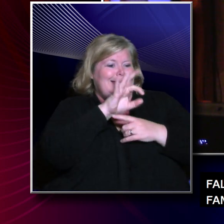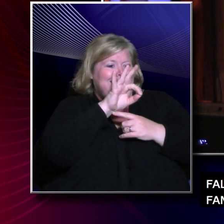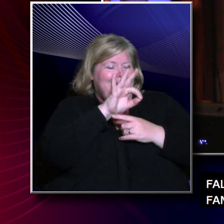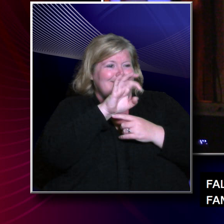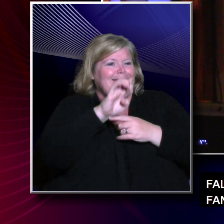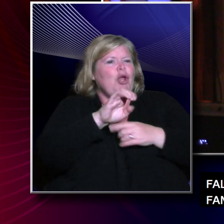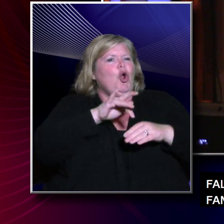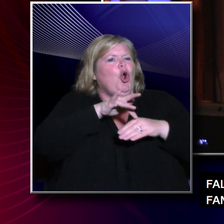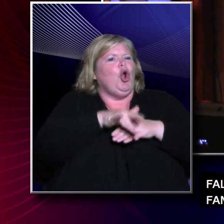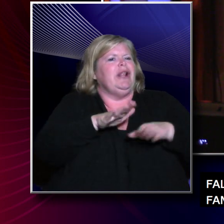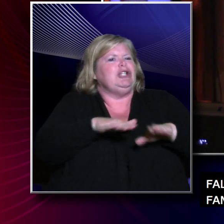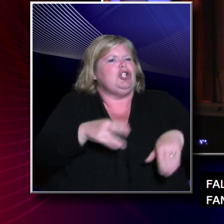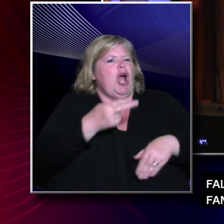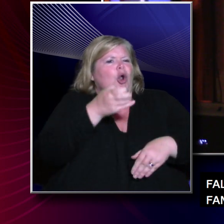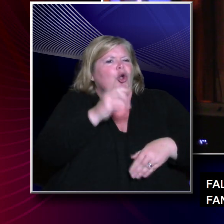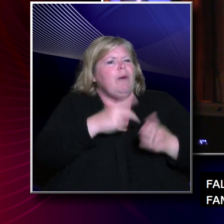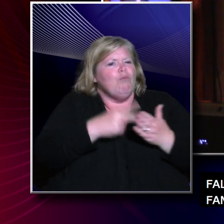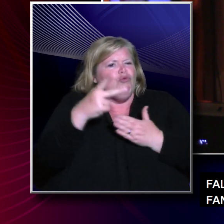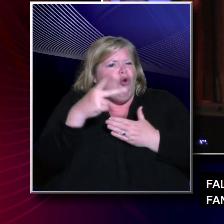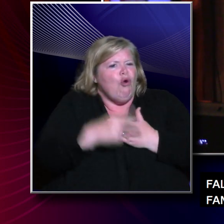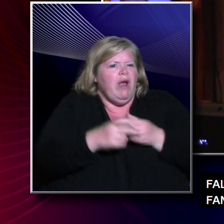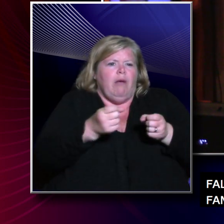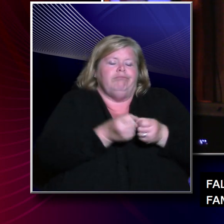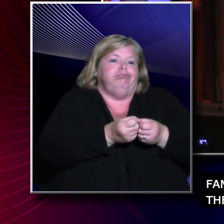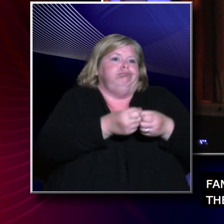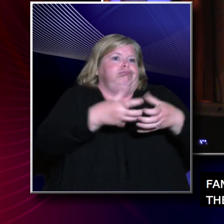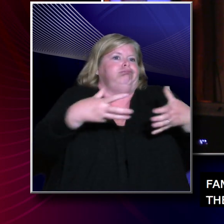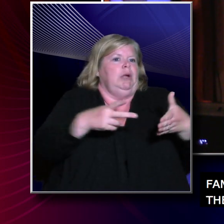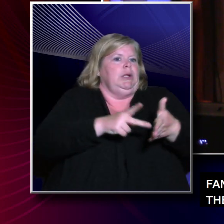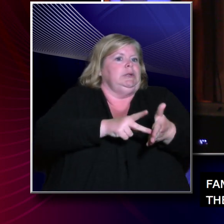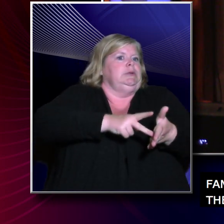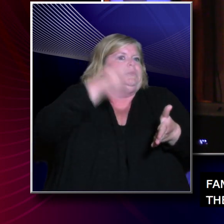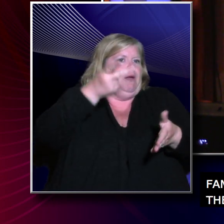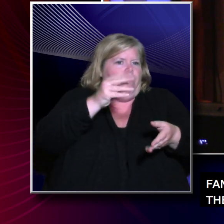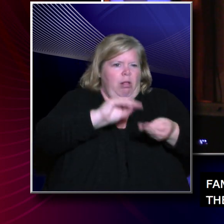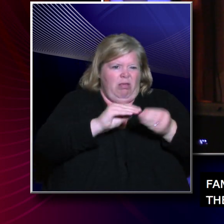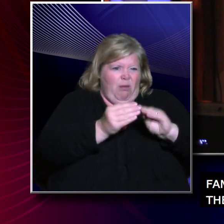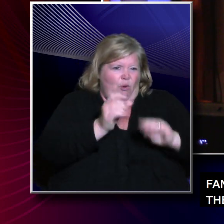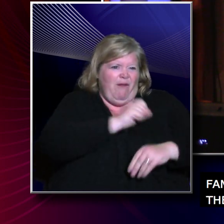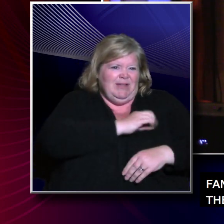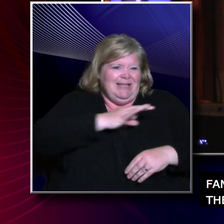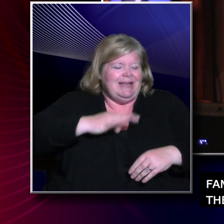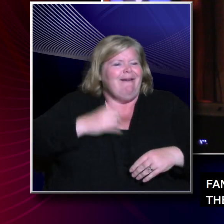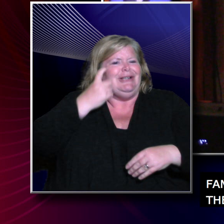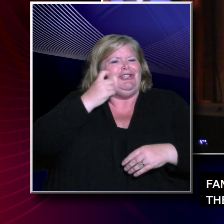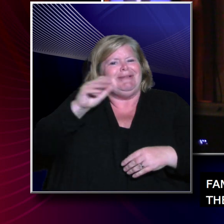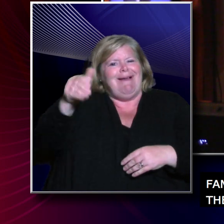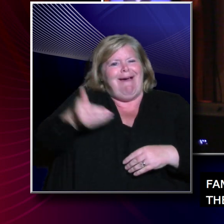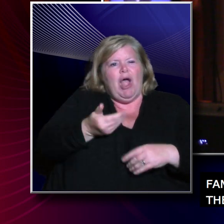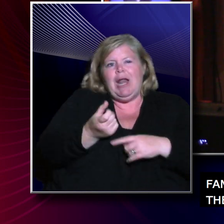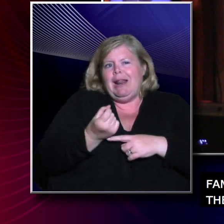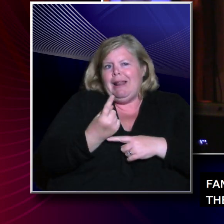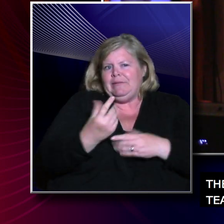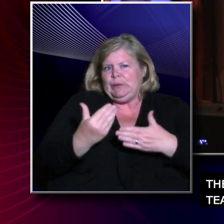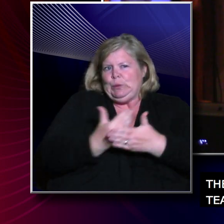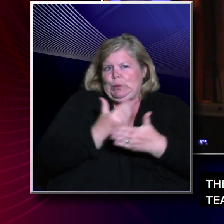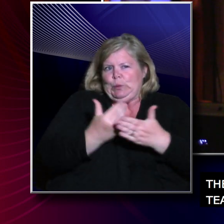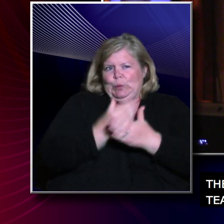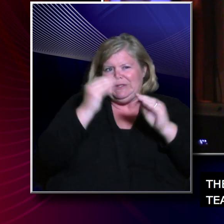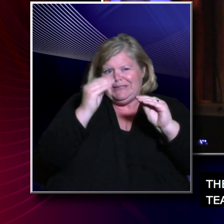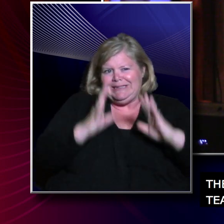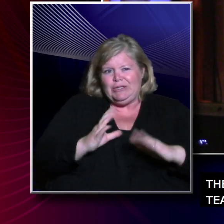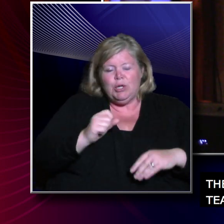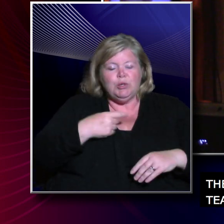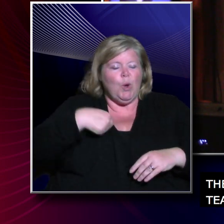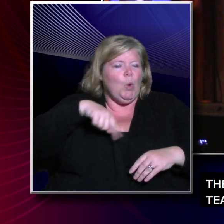than doubling the number of staff. We just hired 11 new teachers. So we're working very